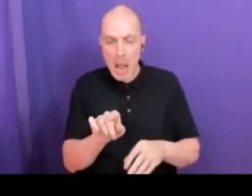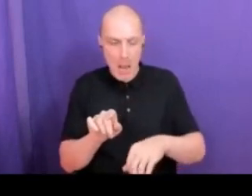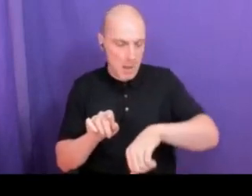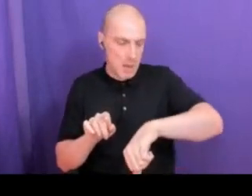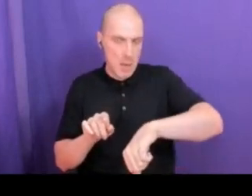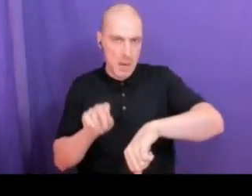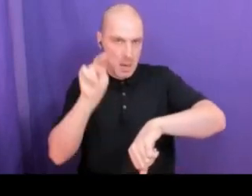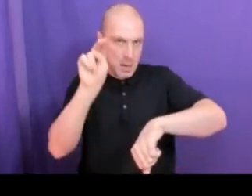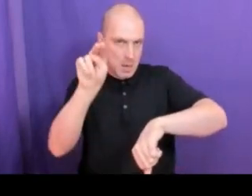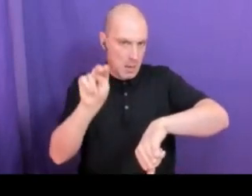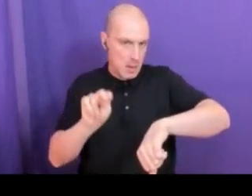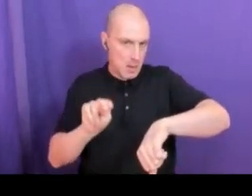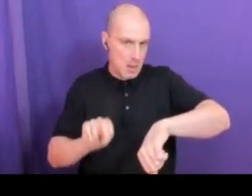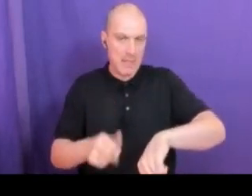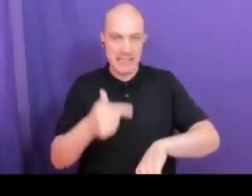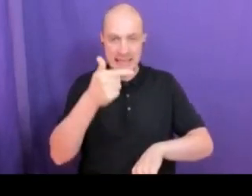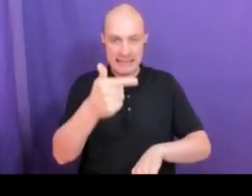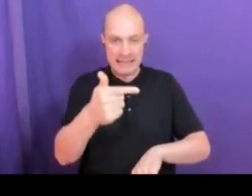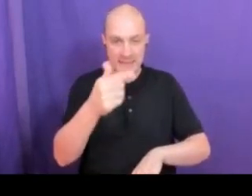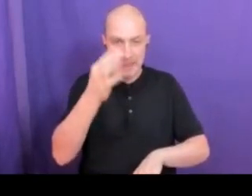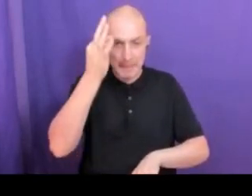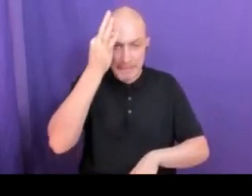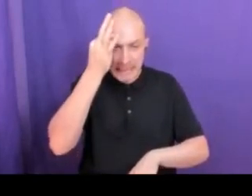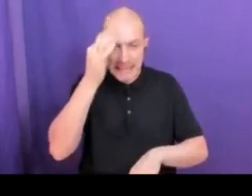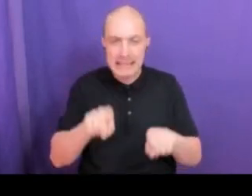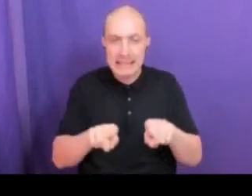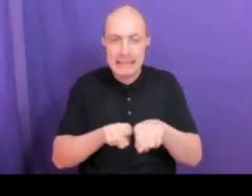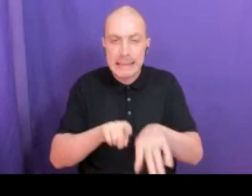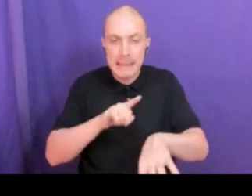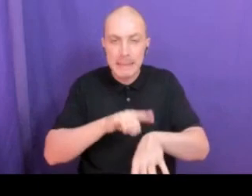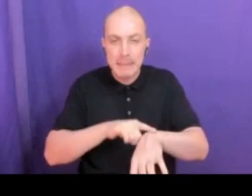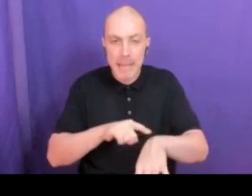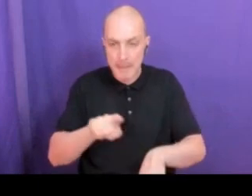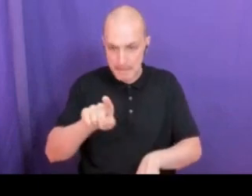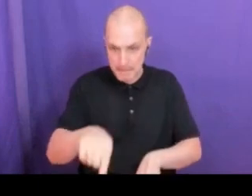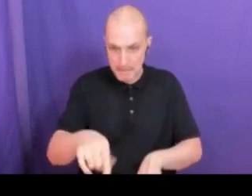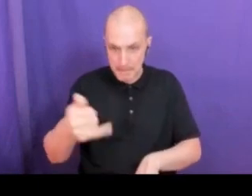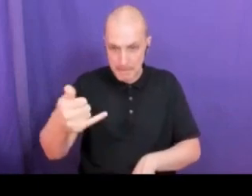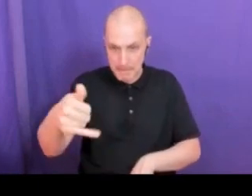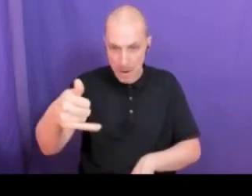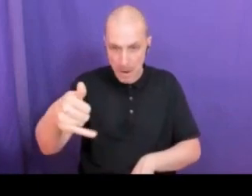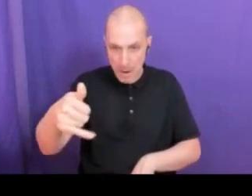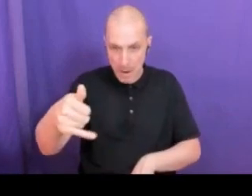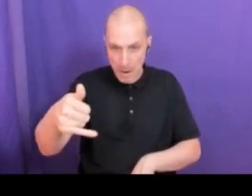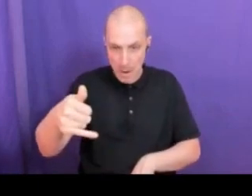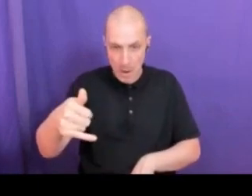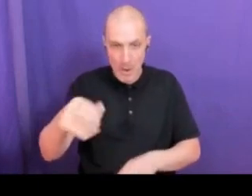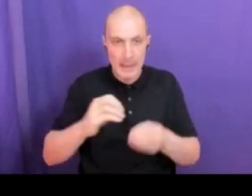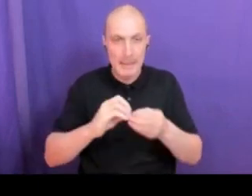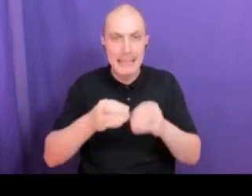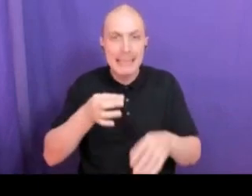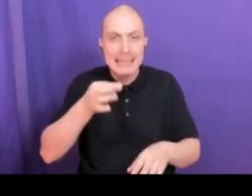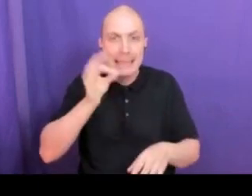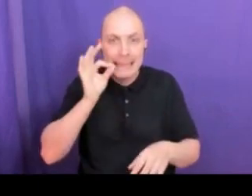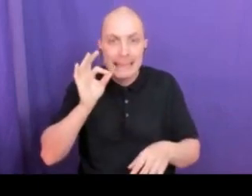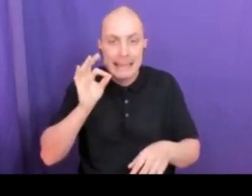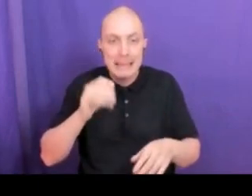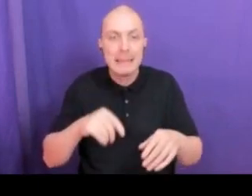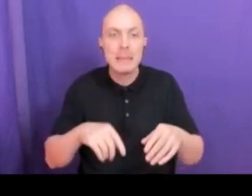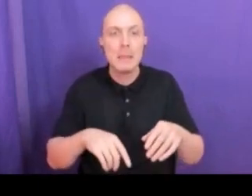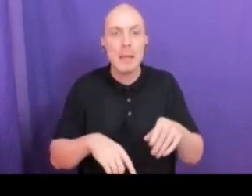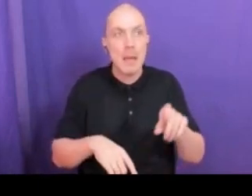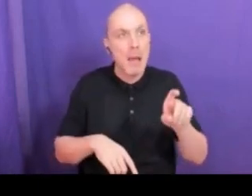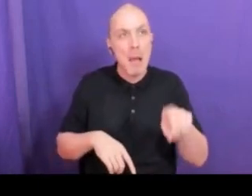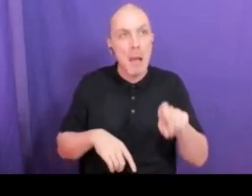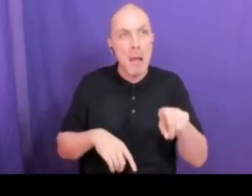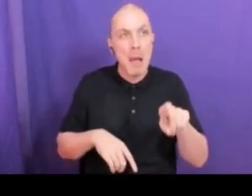much how long it takes to do the survey. So if you wanted to do one while you're doing the other, this is kind of a bit Machiavellian, but my background